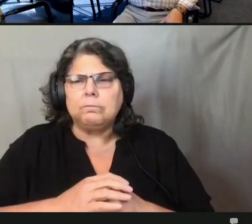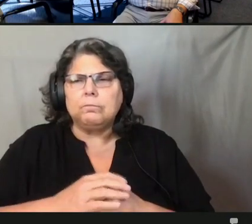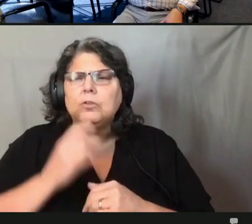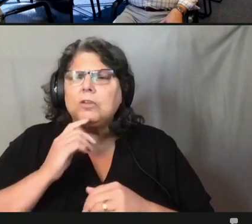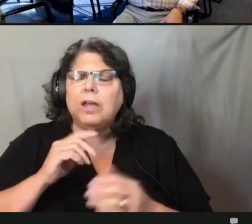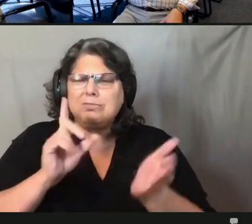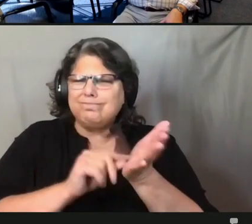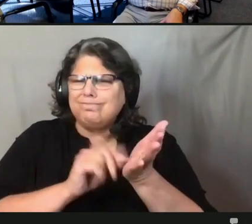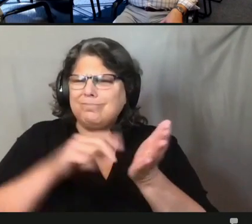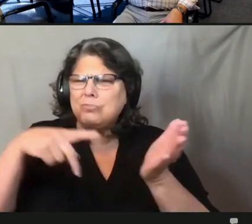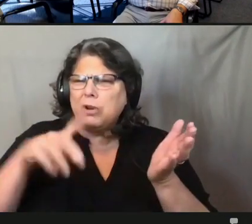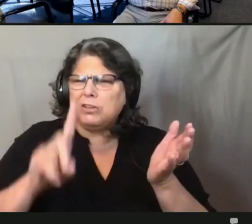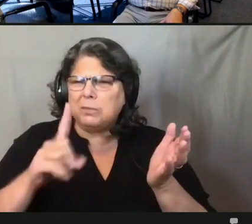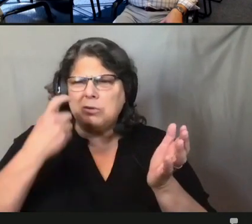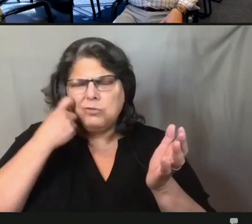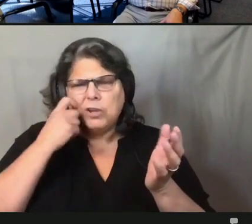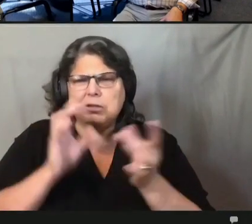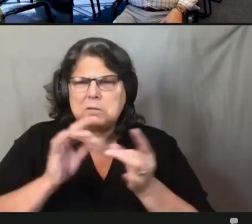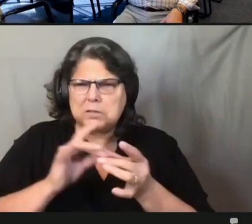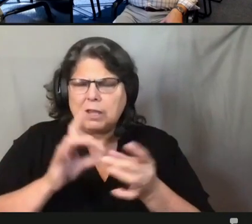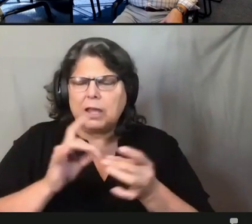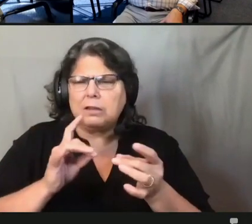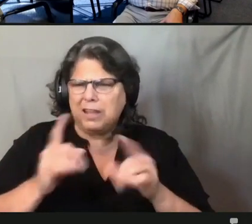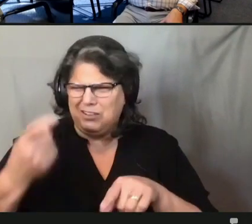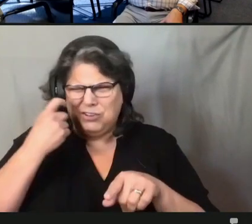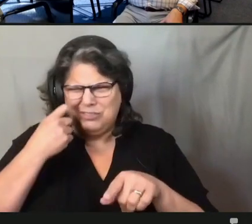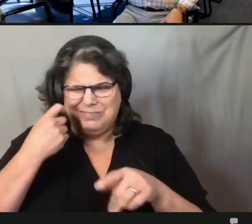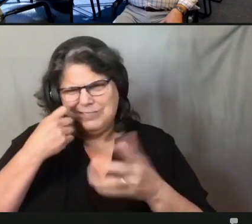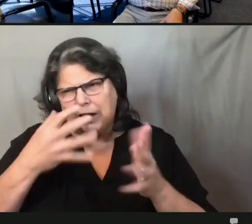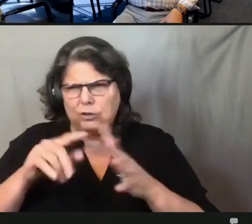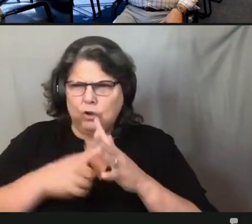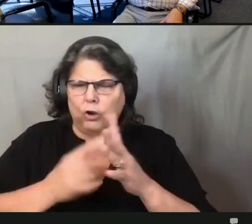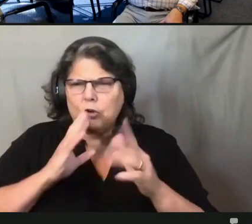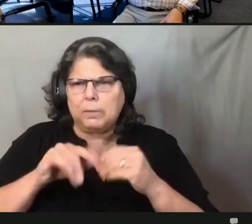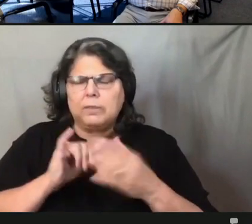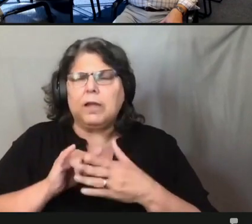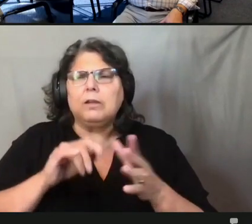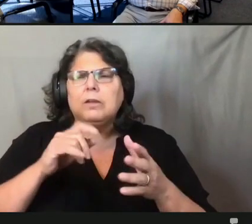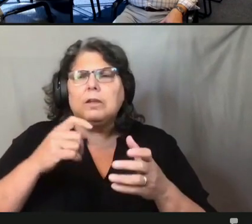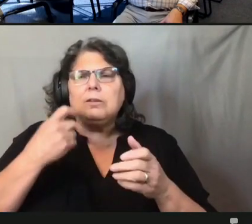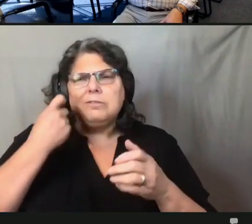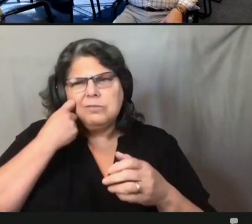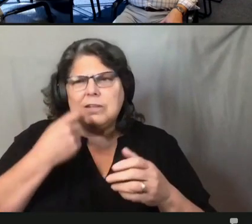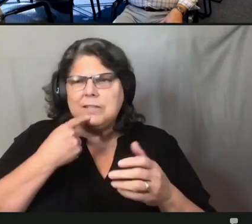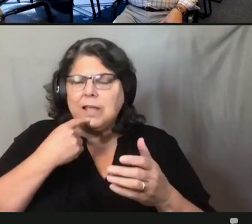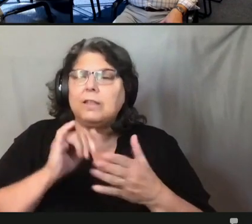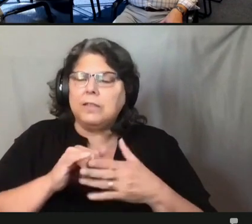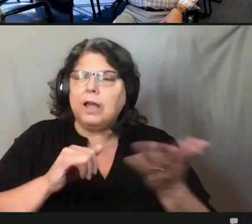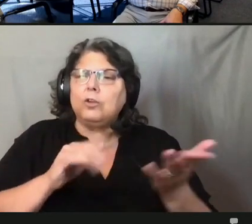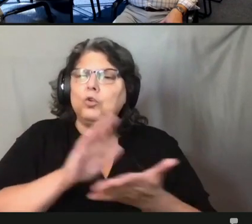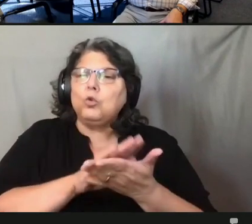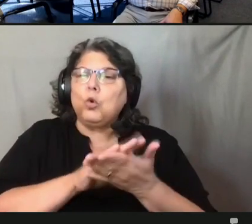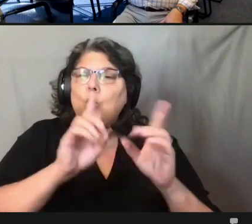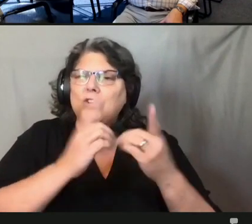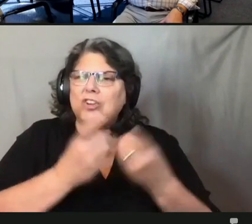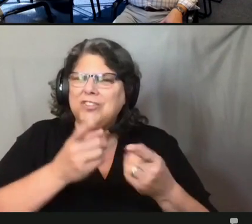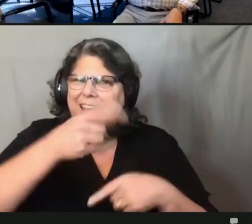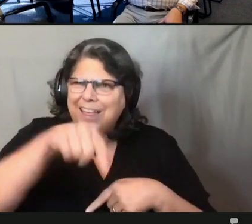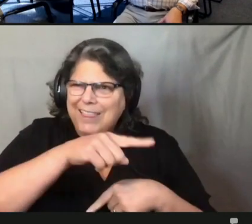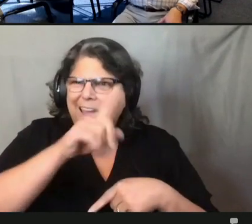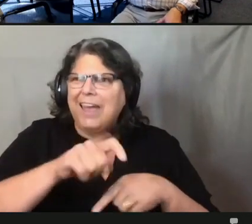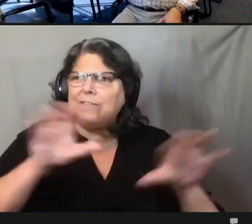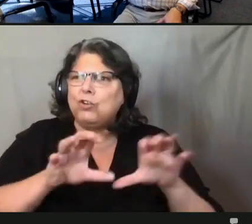Democrat recently reported that the school district, and you touched on this a little bit, recently reported that school districts will be responsible for testing and